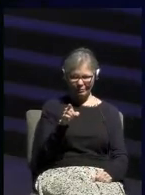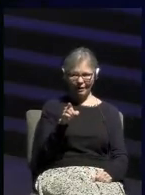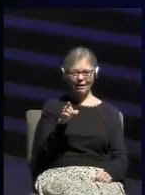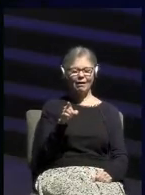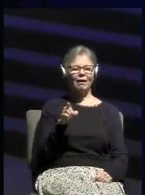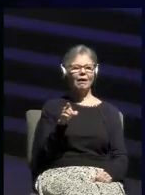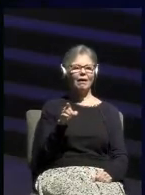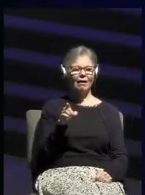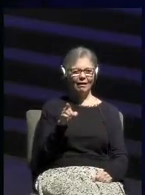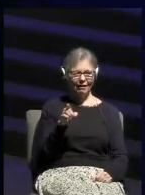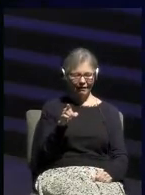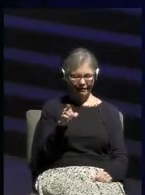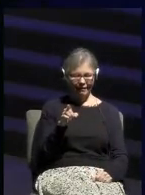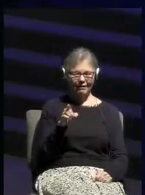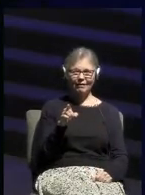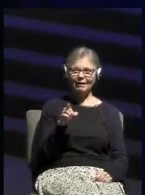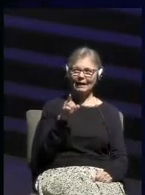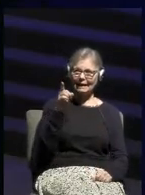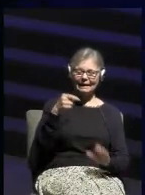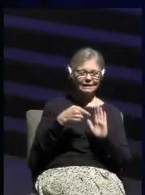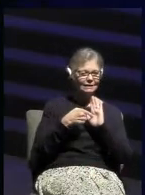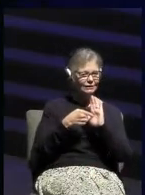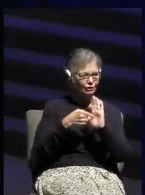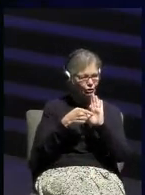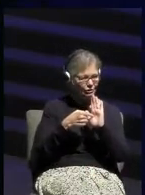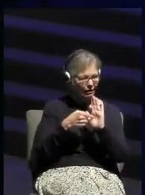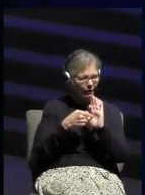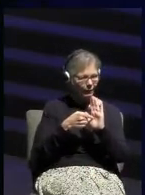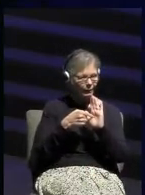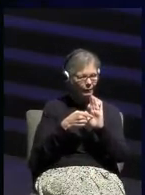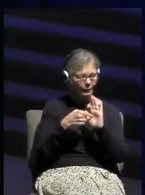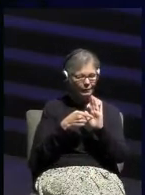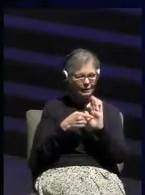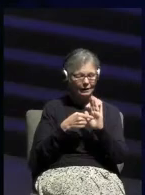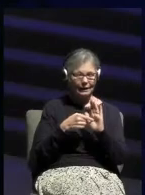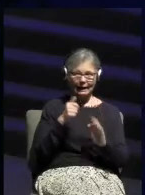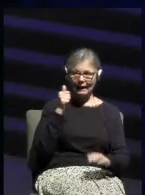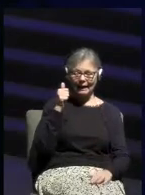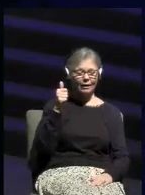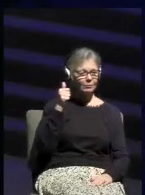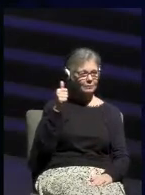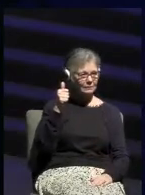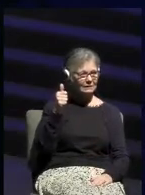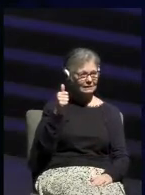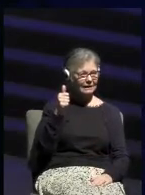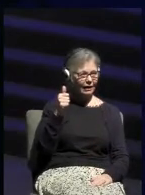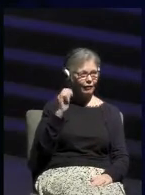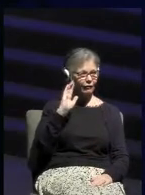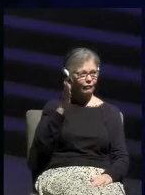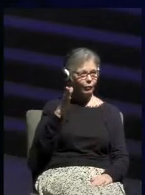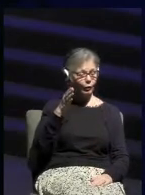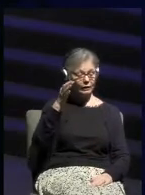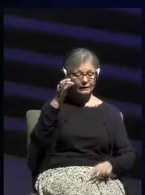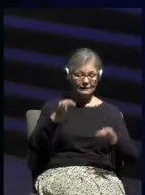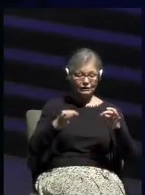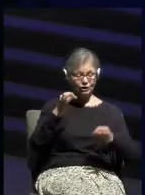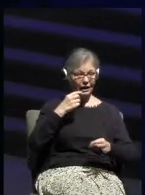And He demonstrated that He would execute judgment upon